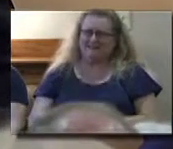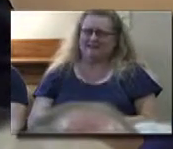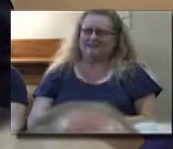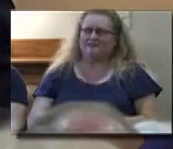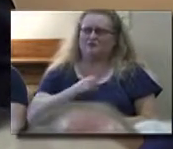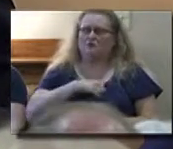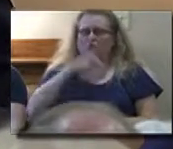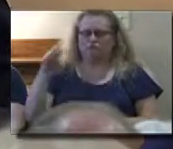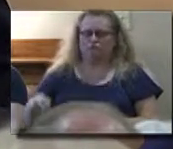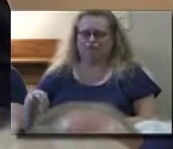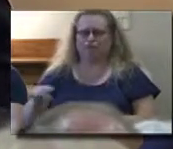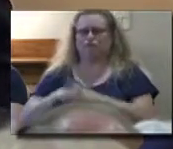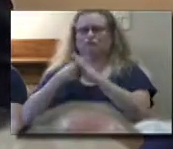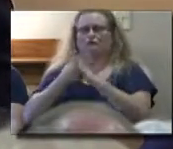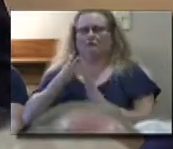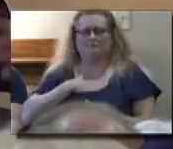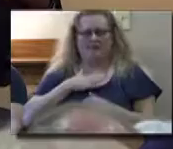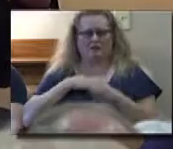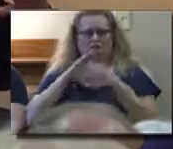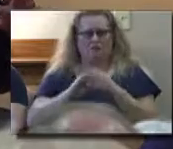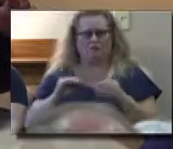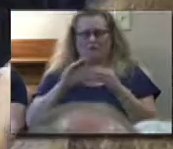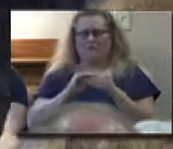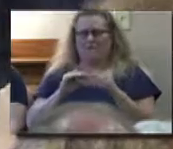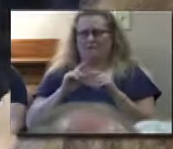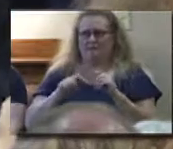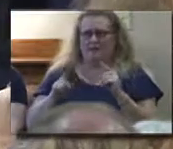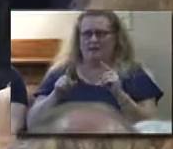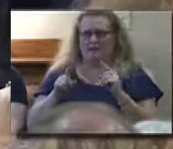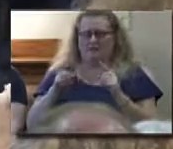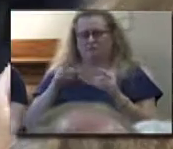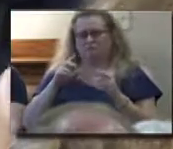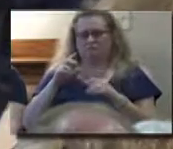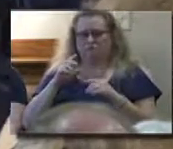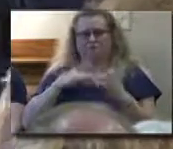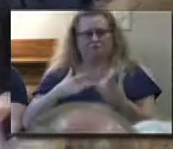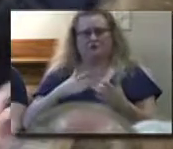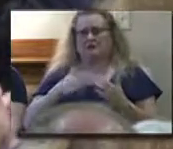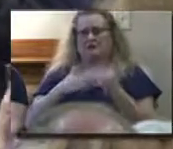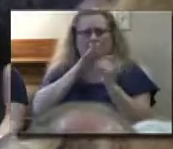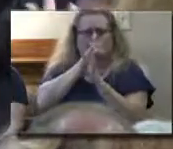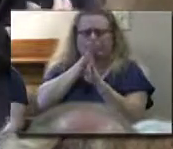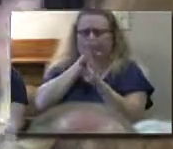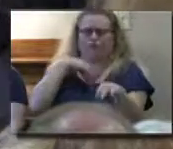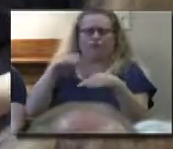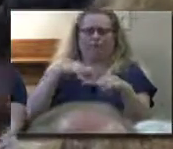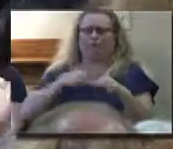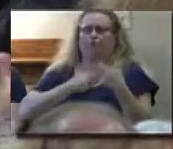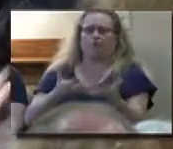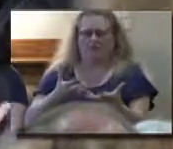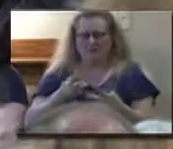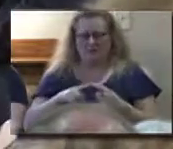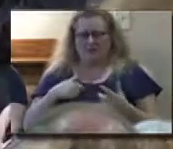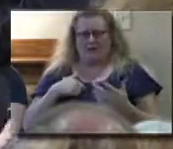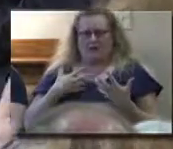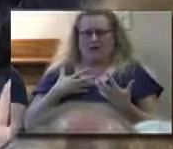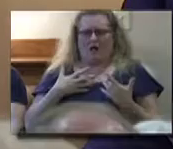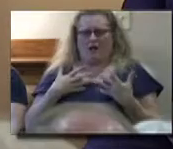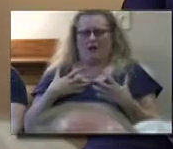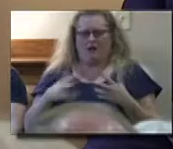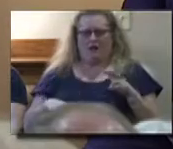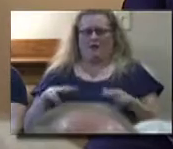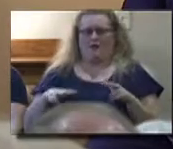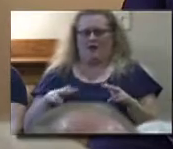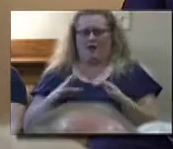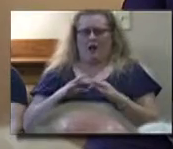So I started my story, and I couldn't come up with the words. Usually they come trippingly from my tongue. I was stumbling all